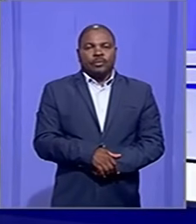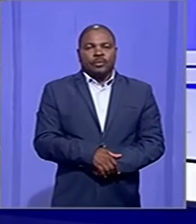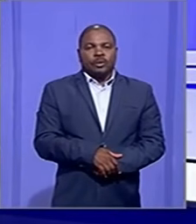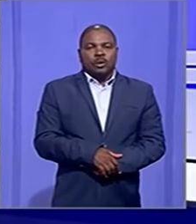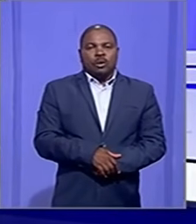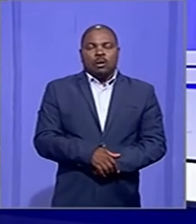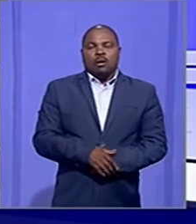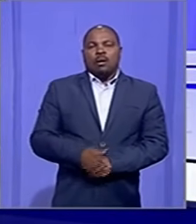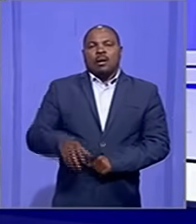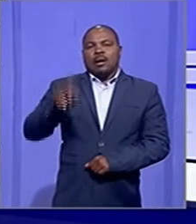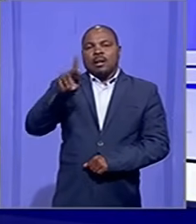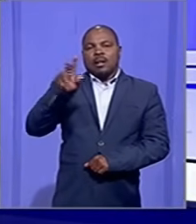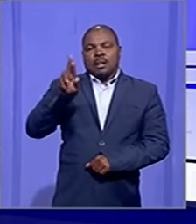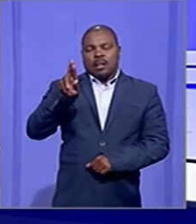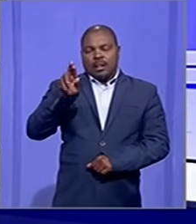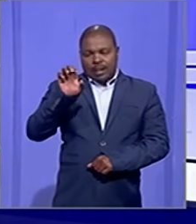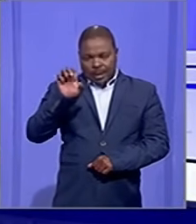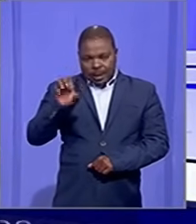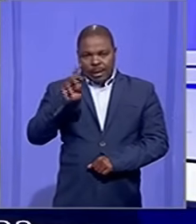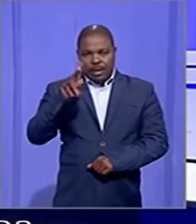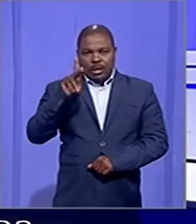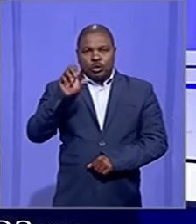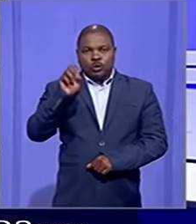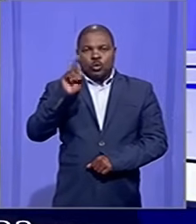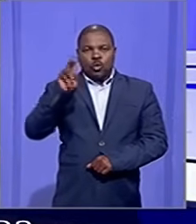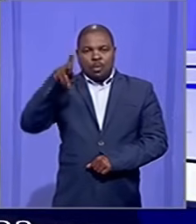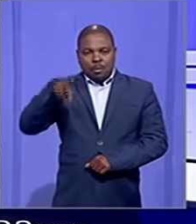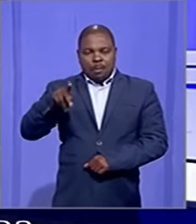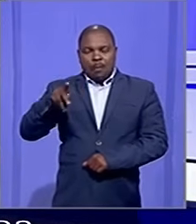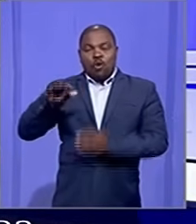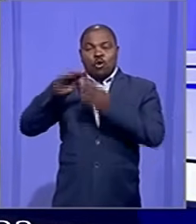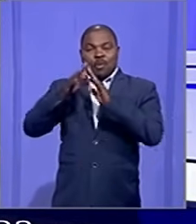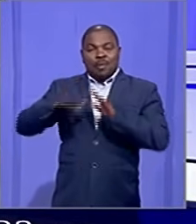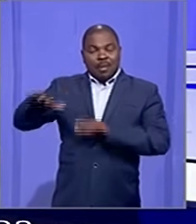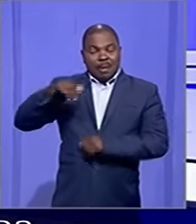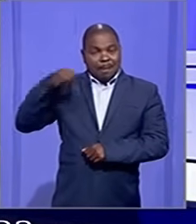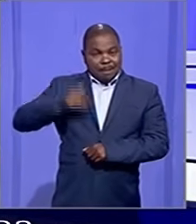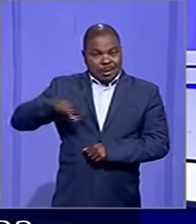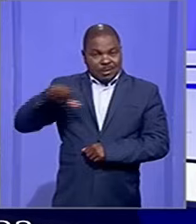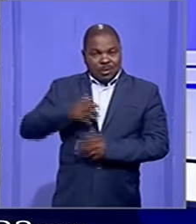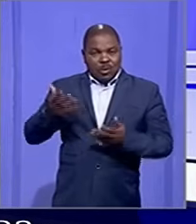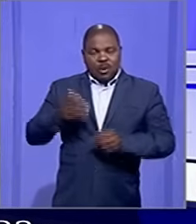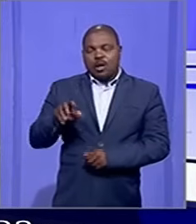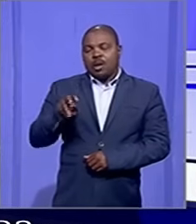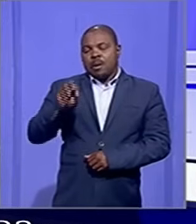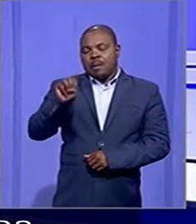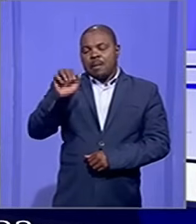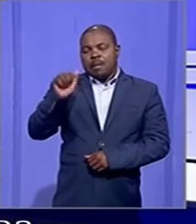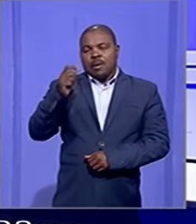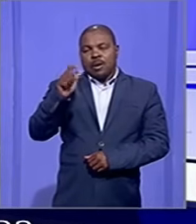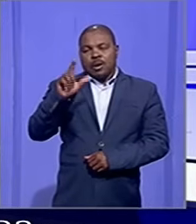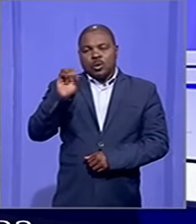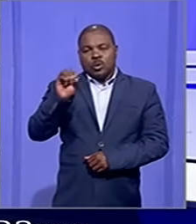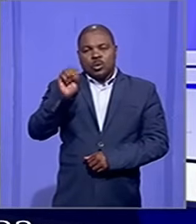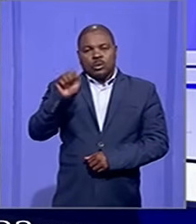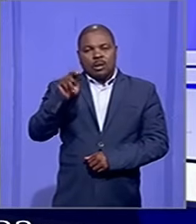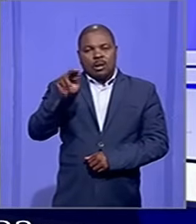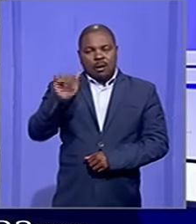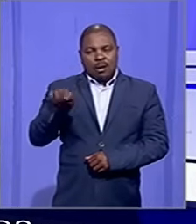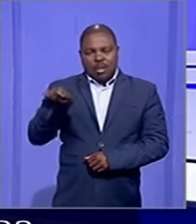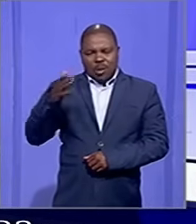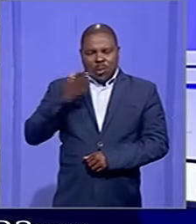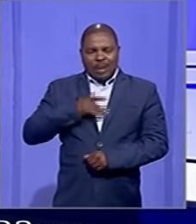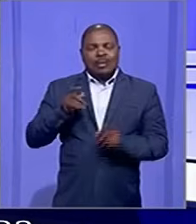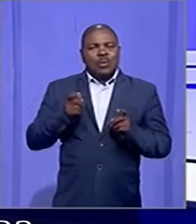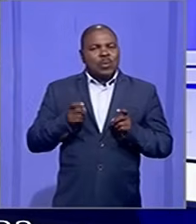Mekgatlo ya kganetšo ka Klerksdorp yeo e welago ka masepaleng wa selegae wa Matlosana Northwest e ipiletša gore go be le tulo ya kapijana ya go